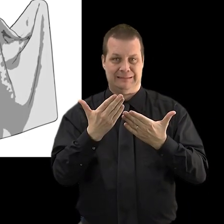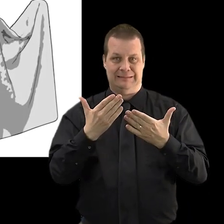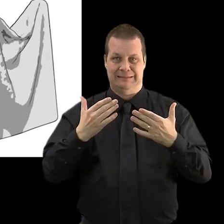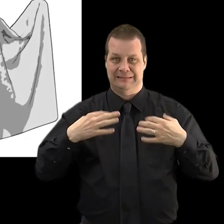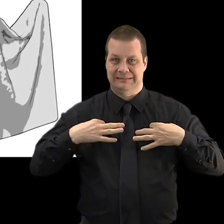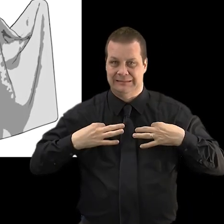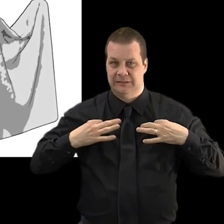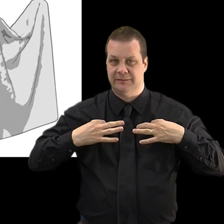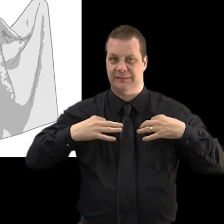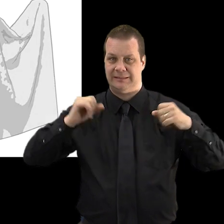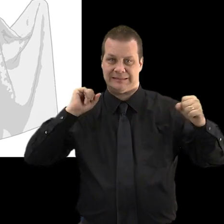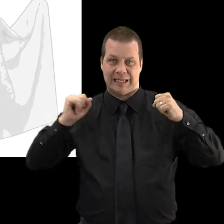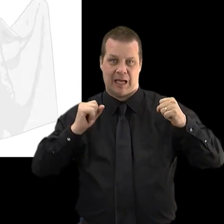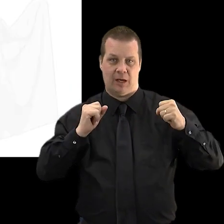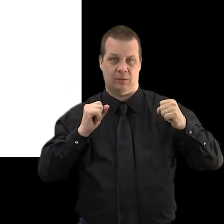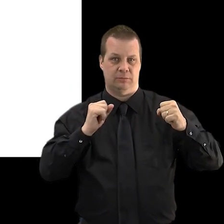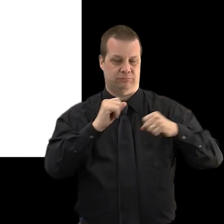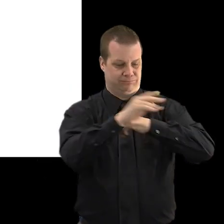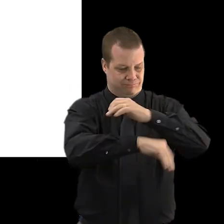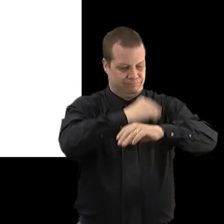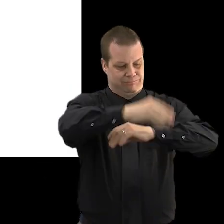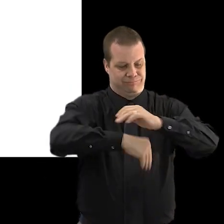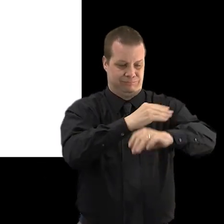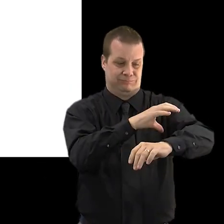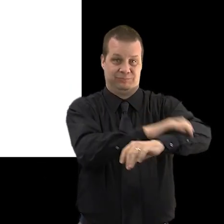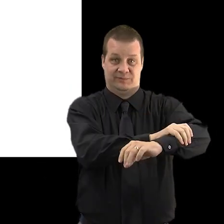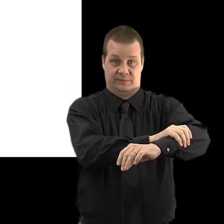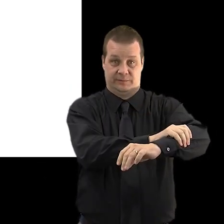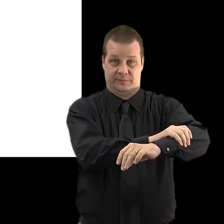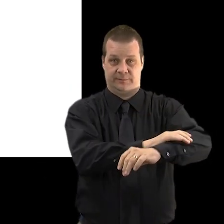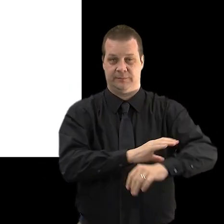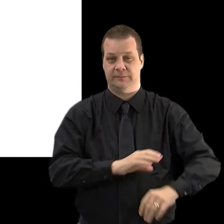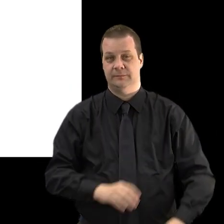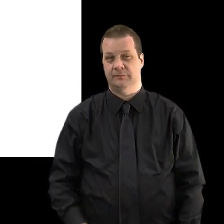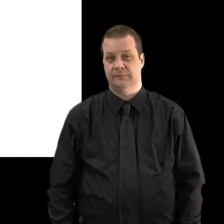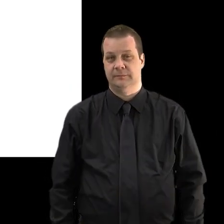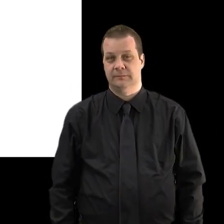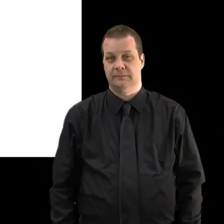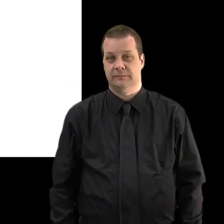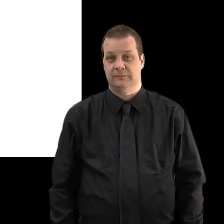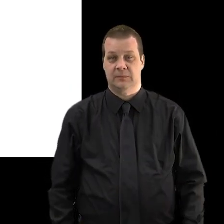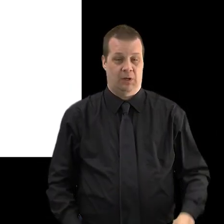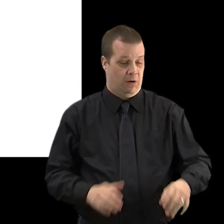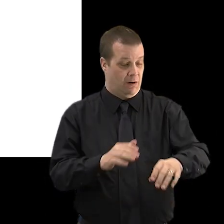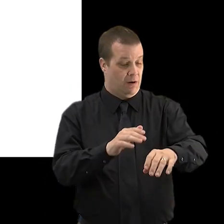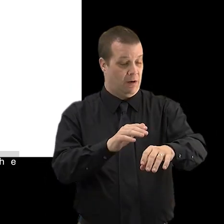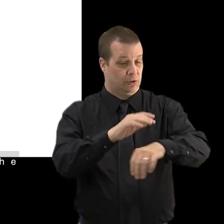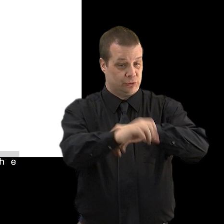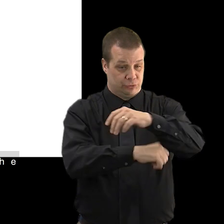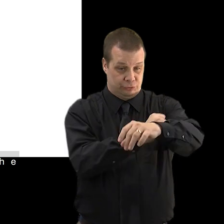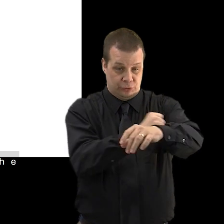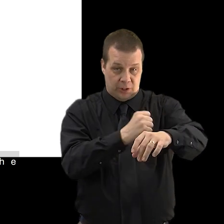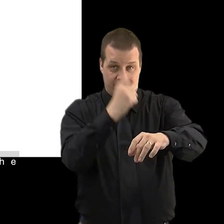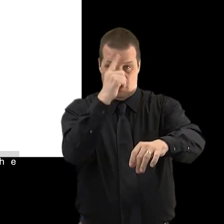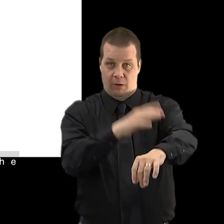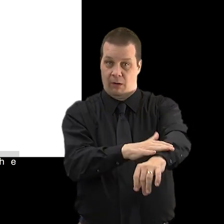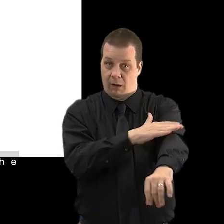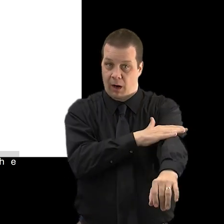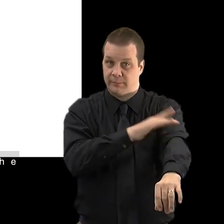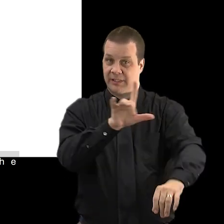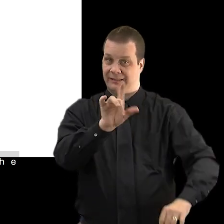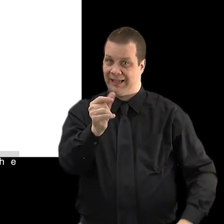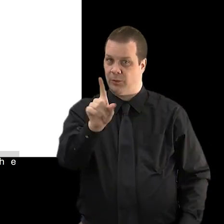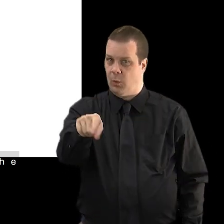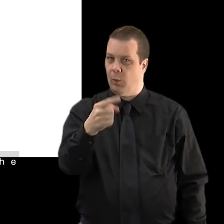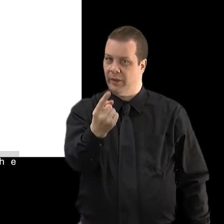or towel. Tourniquets are used for severe bleeding on arms and legs, not other parts of the body. The key